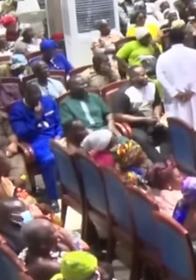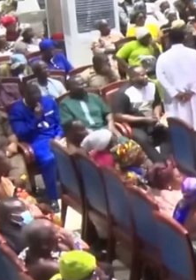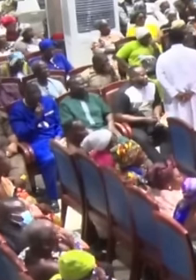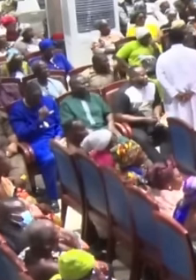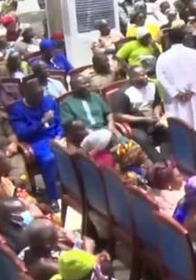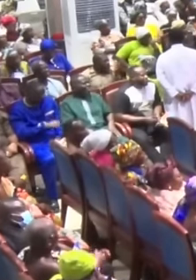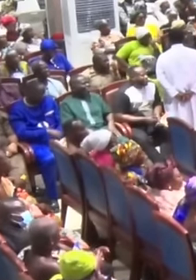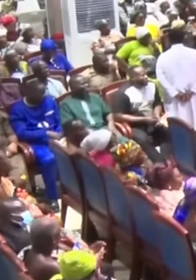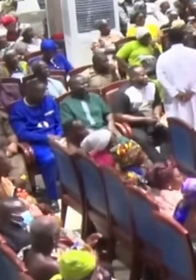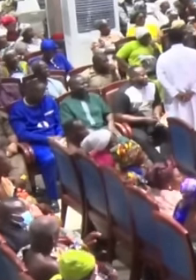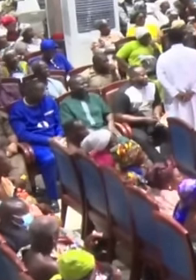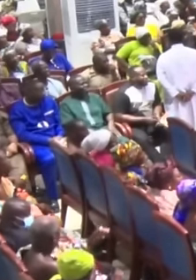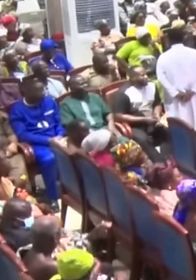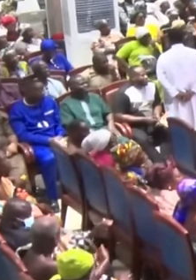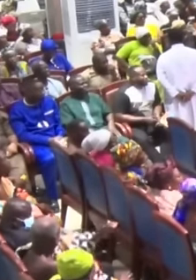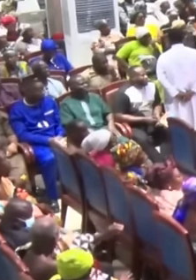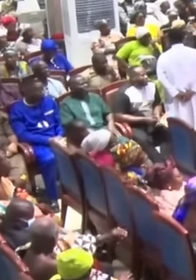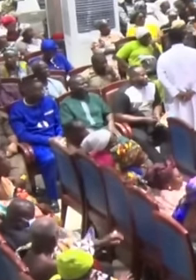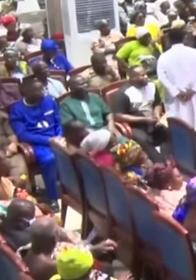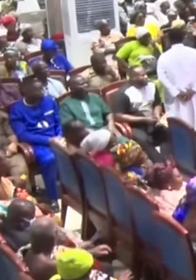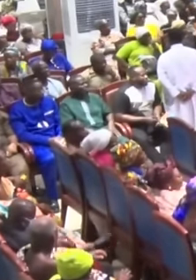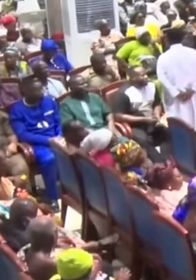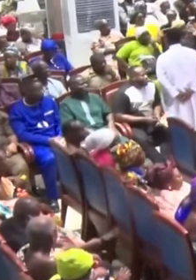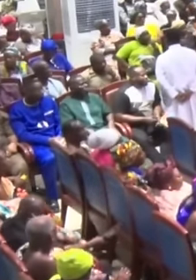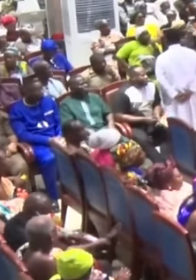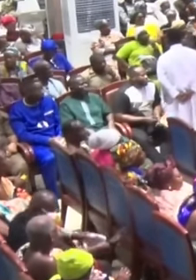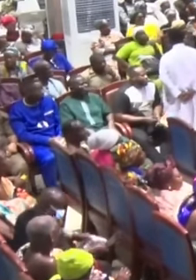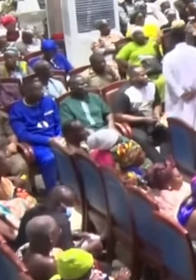or aged far more than him?